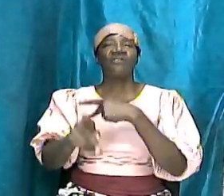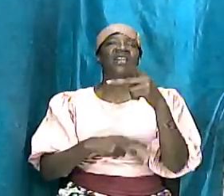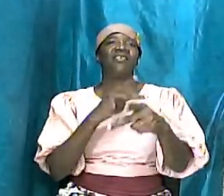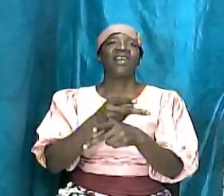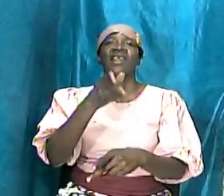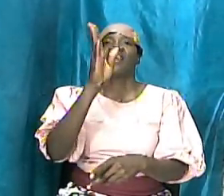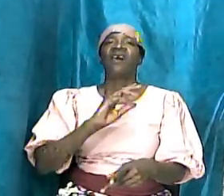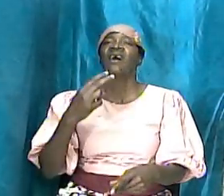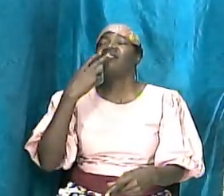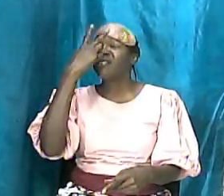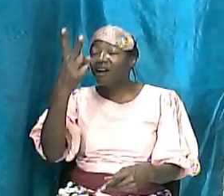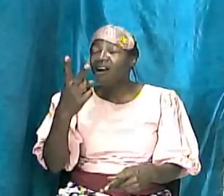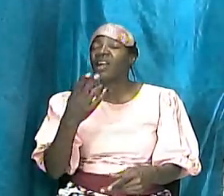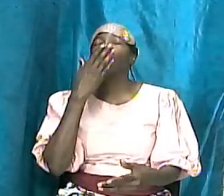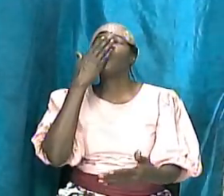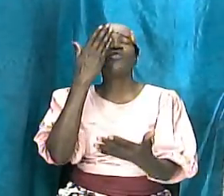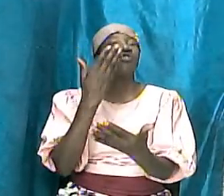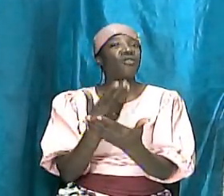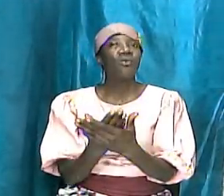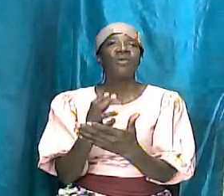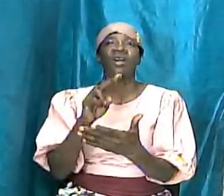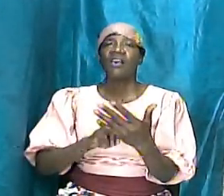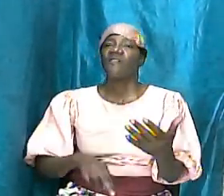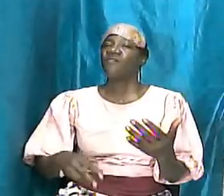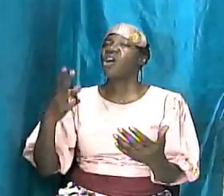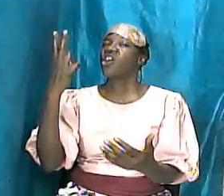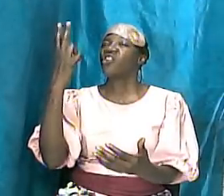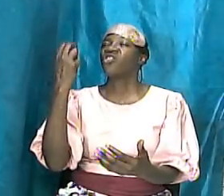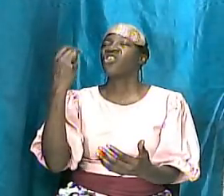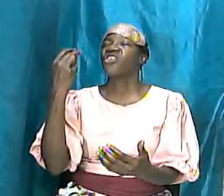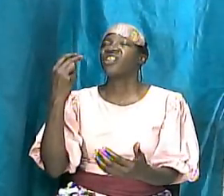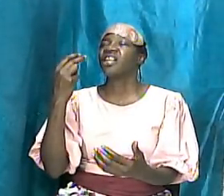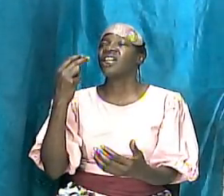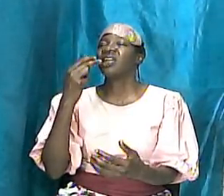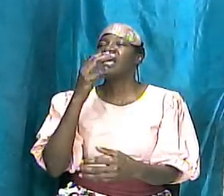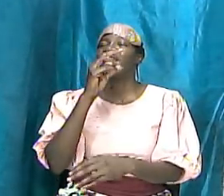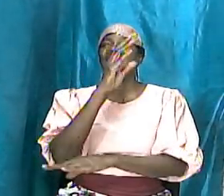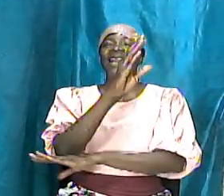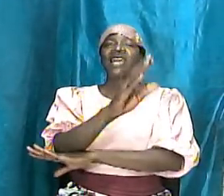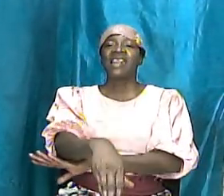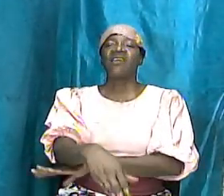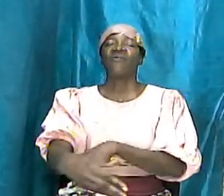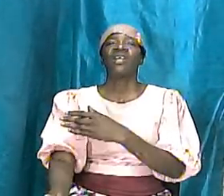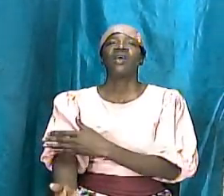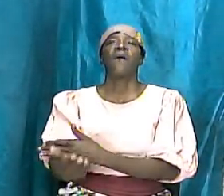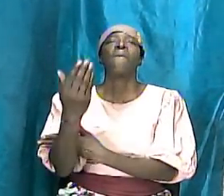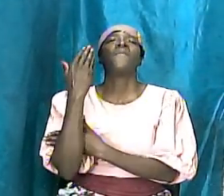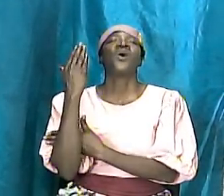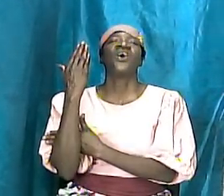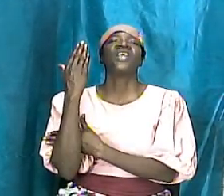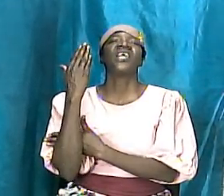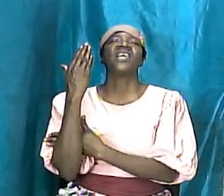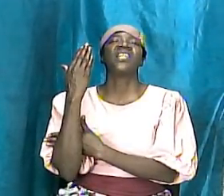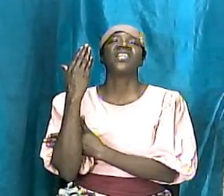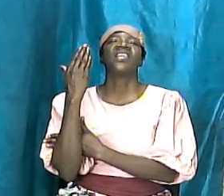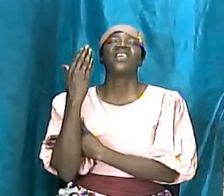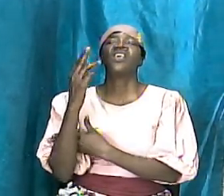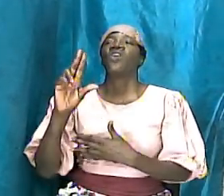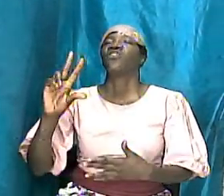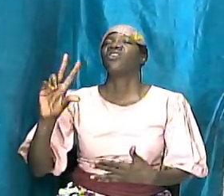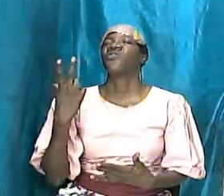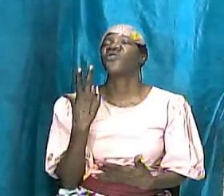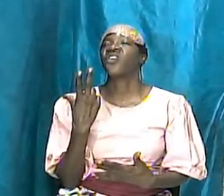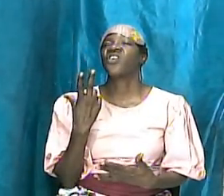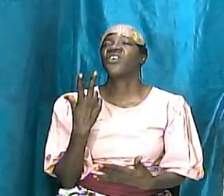that it was good. Verse 13, and the evening and the morning were the